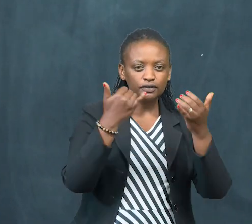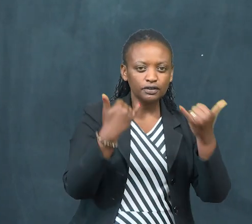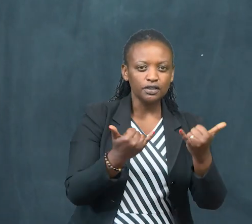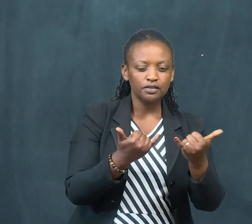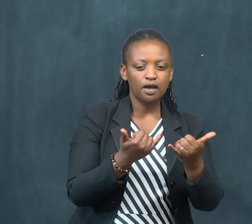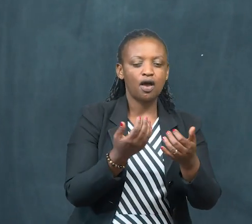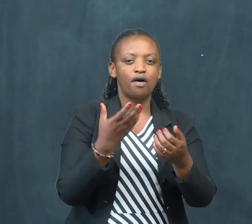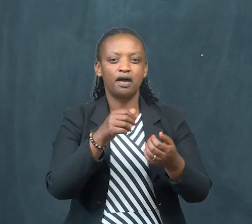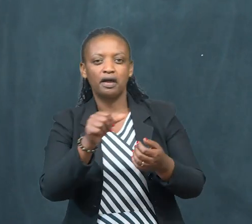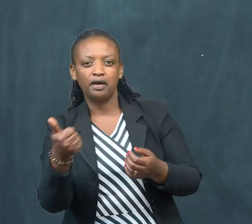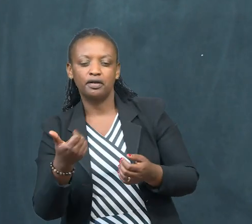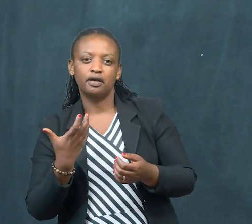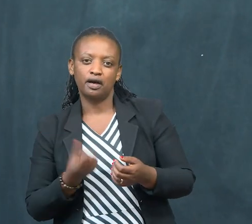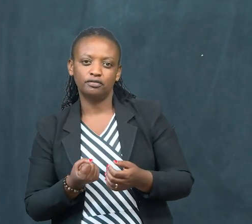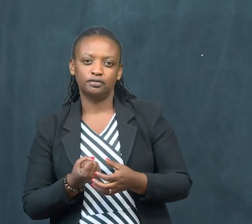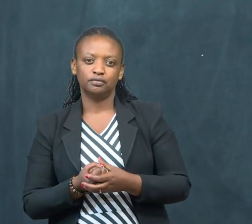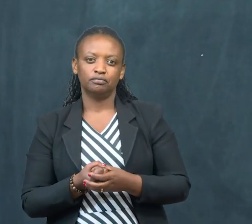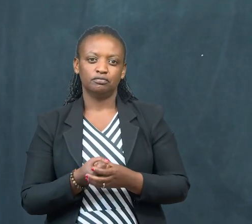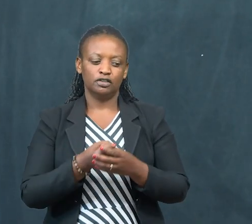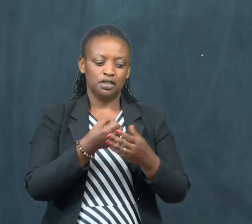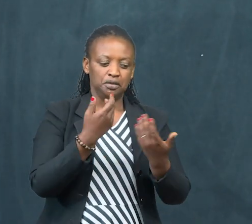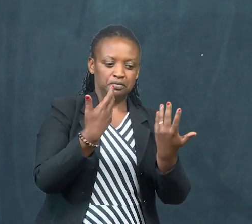Let any